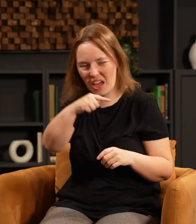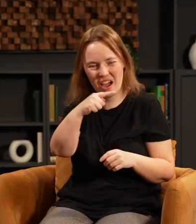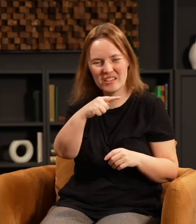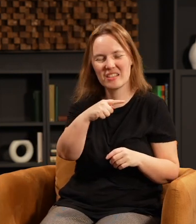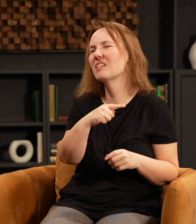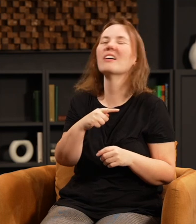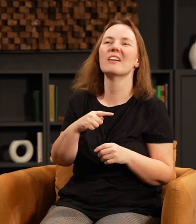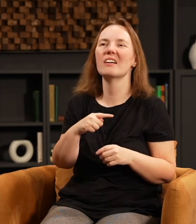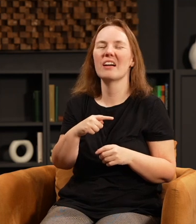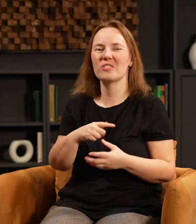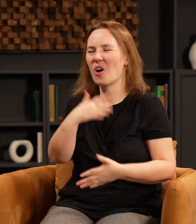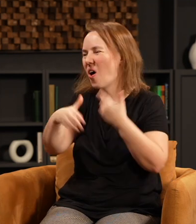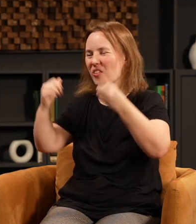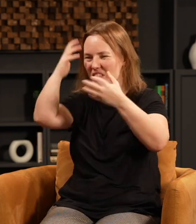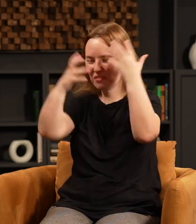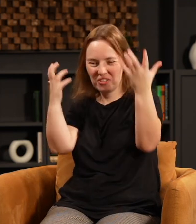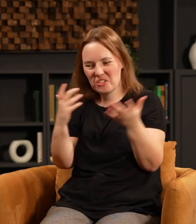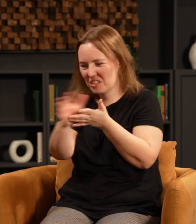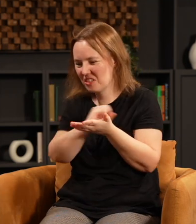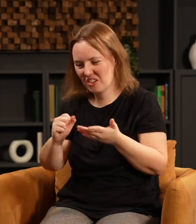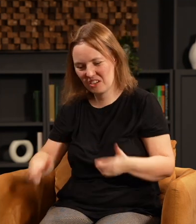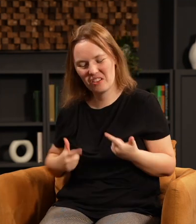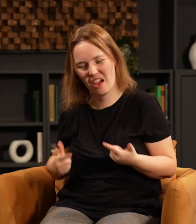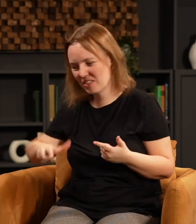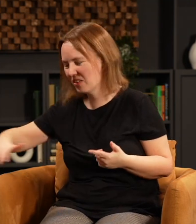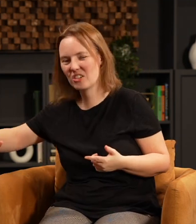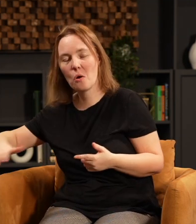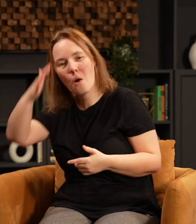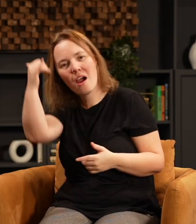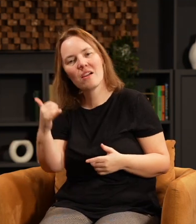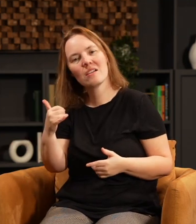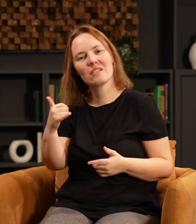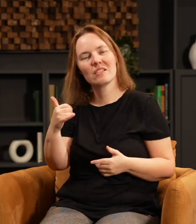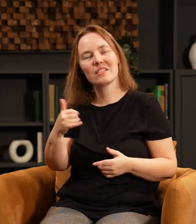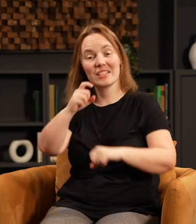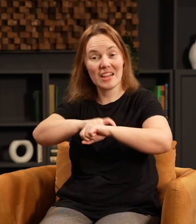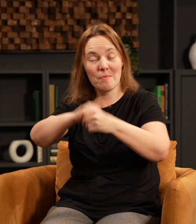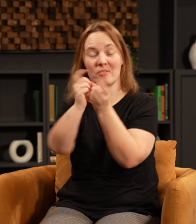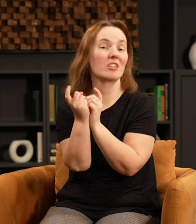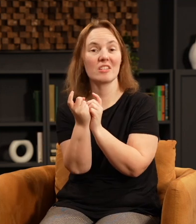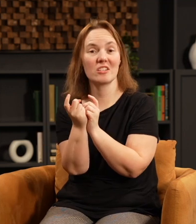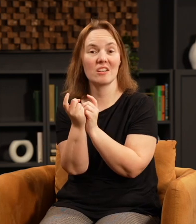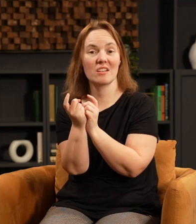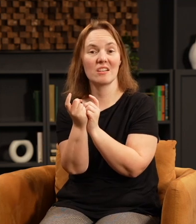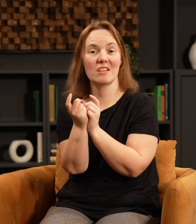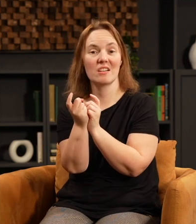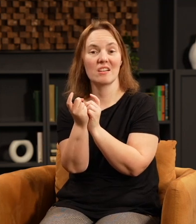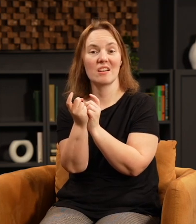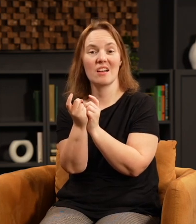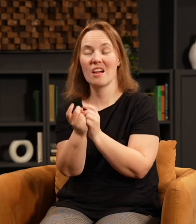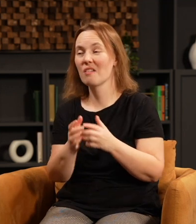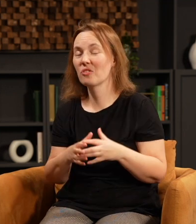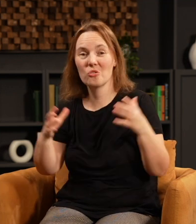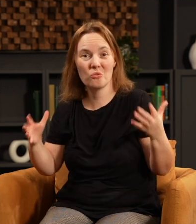there's such confusion and destruction in the lives of our children. Why? Because it's a time of transition. It's a time of great vulnerability with all